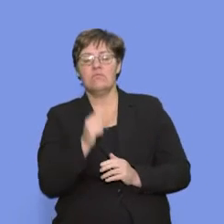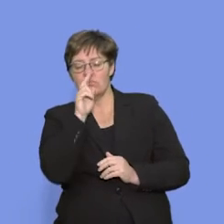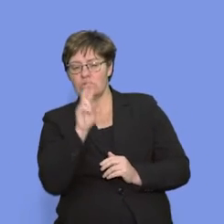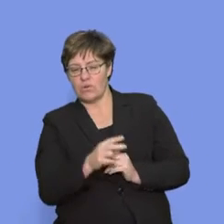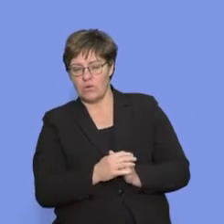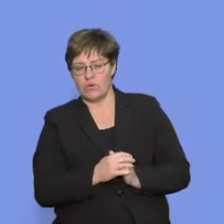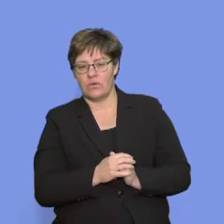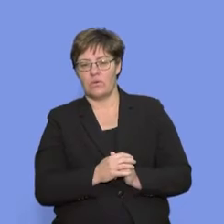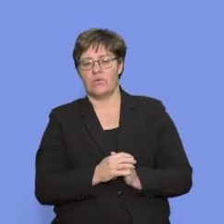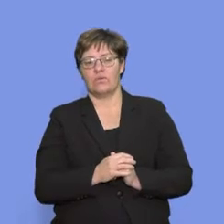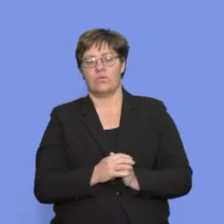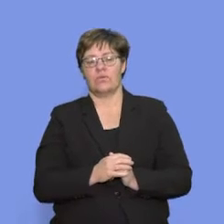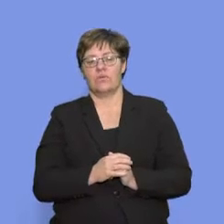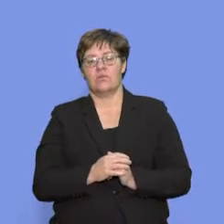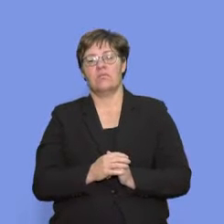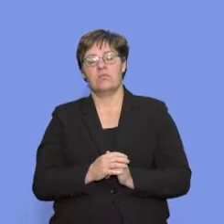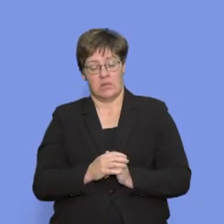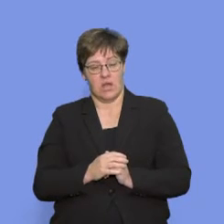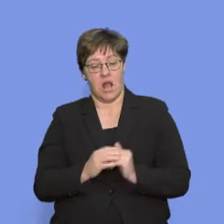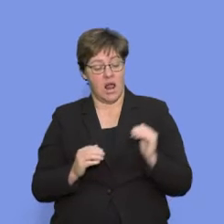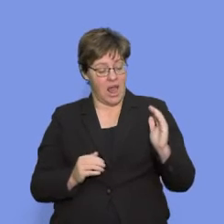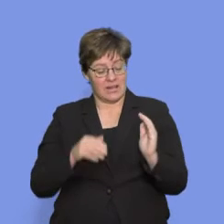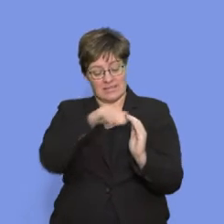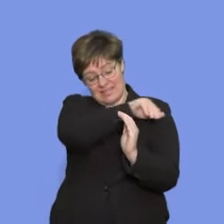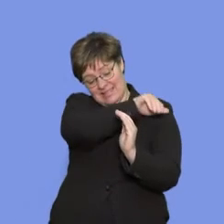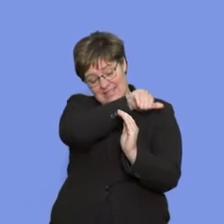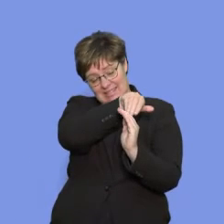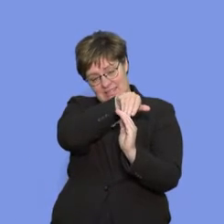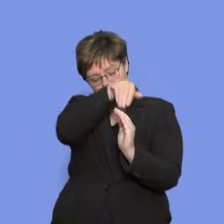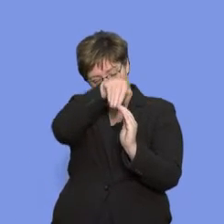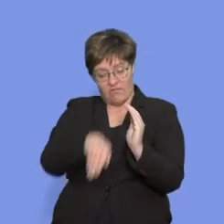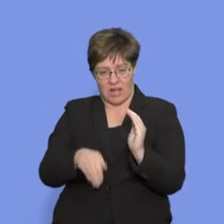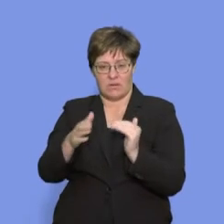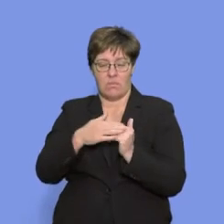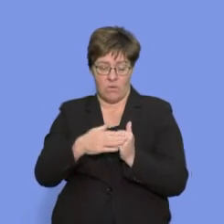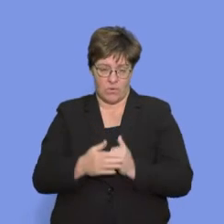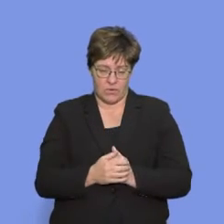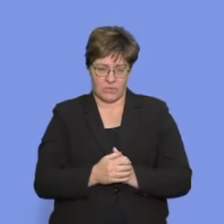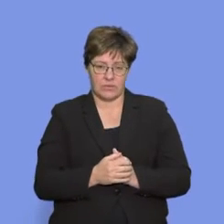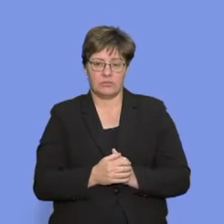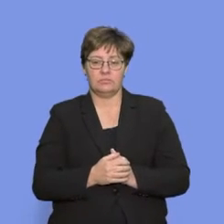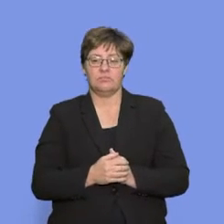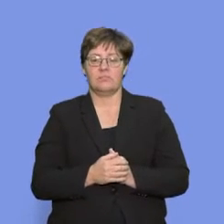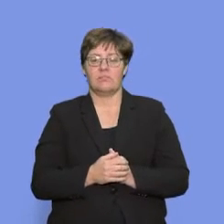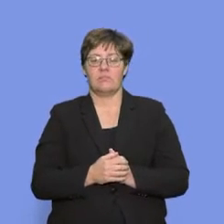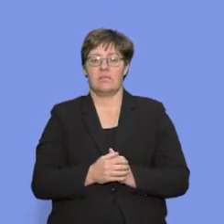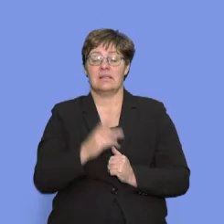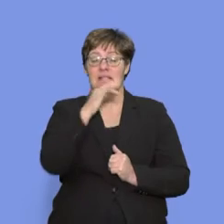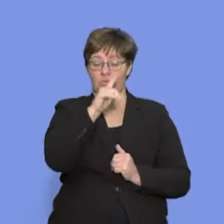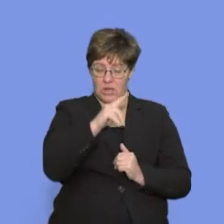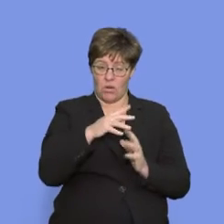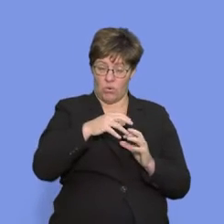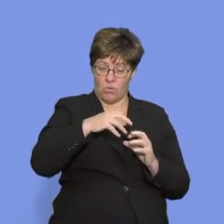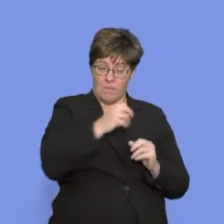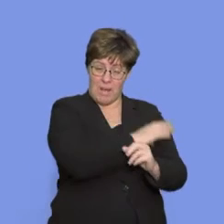it will refract the light more. Right, so let's have a look at what you must know. Ciliary muscles contract, remember it becomes bigger.